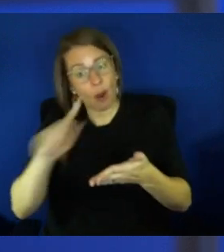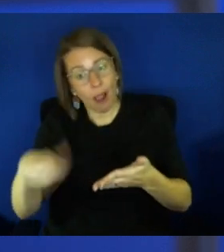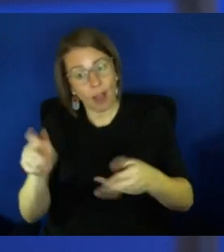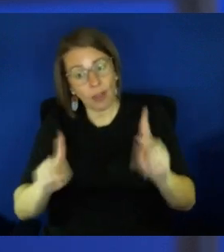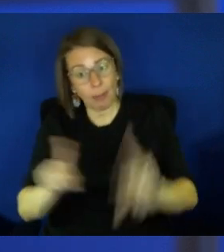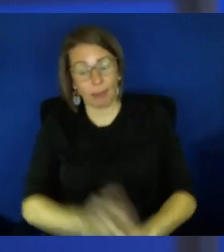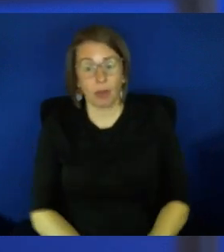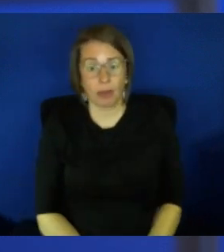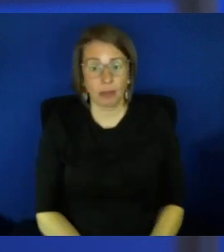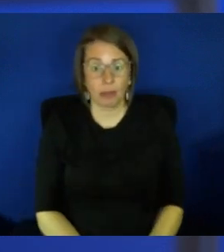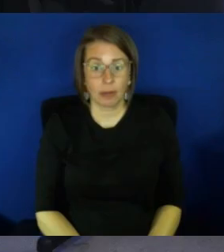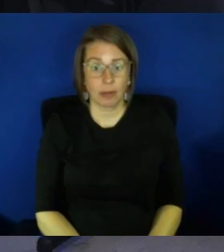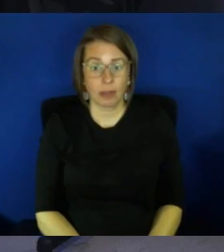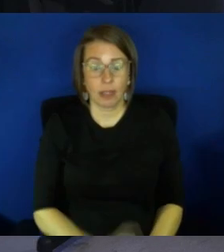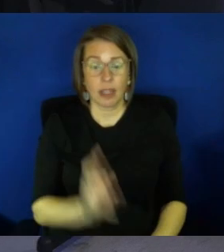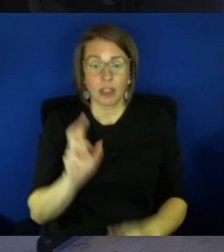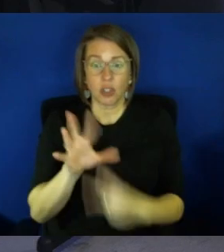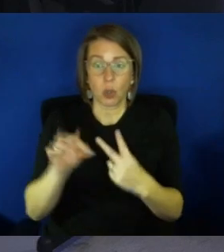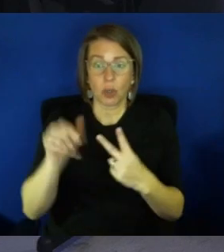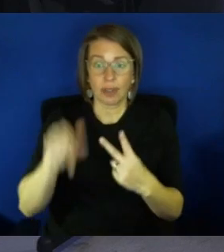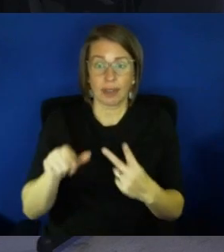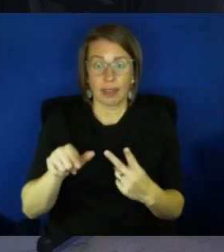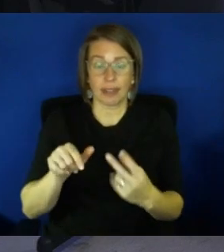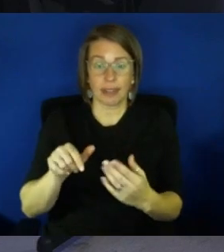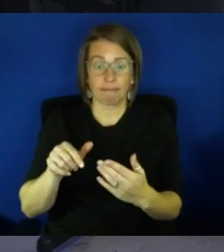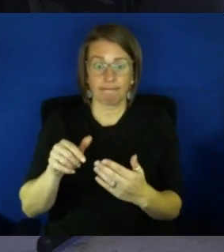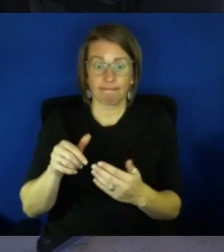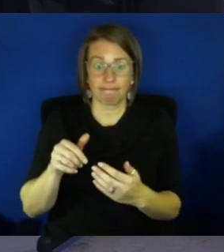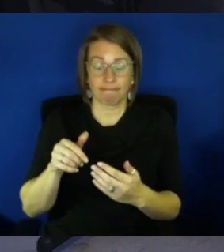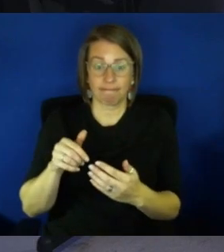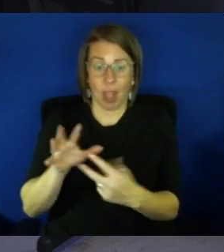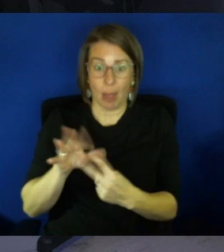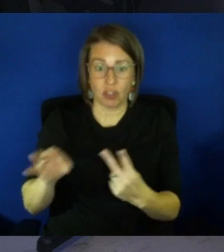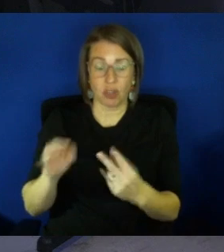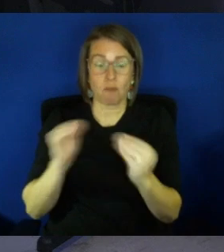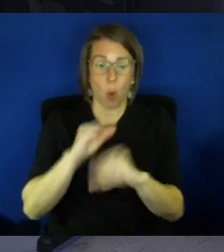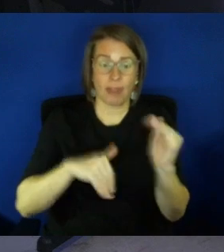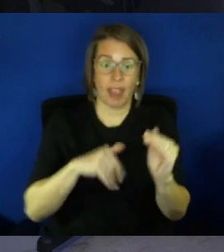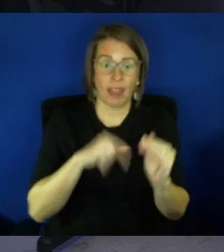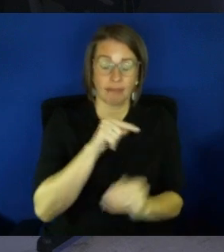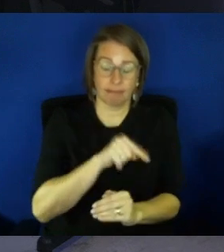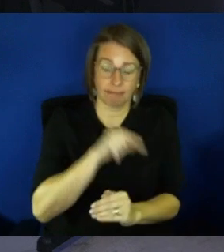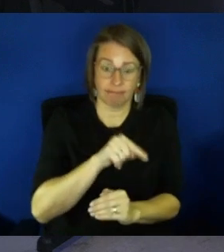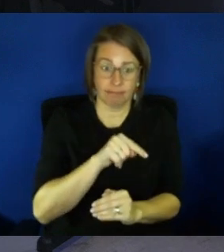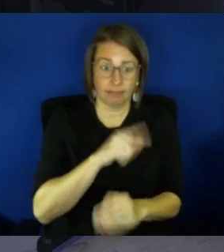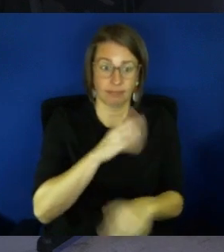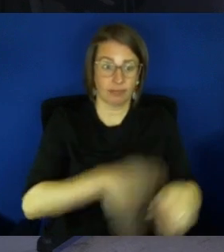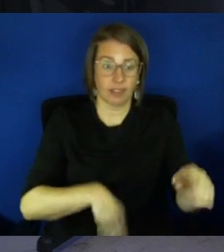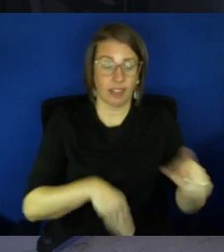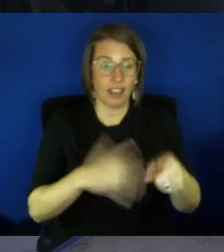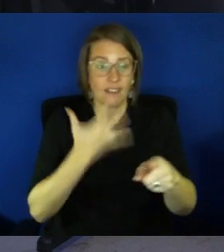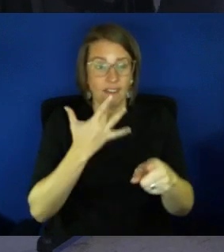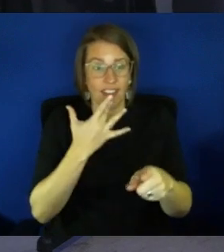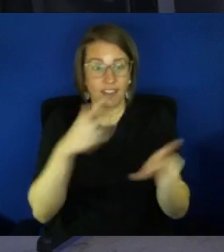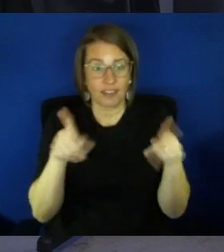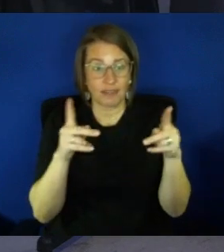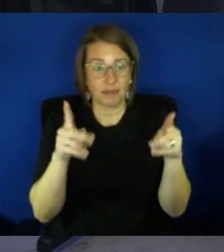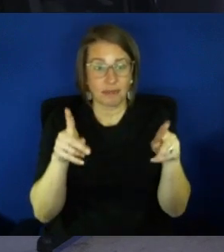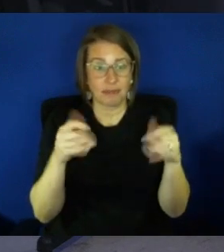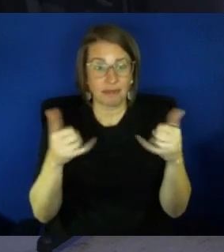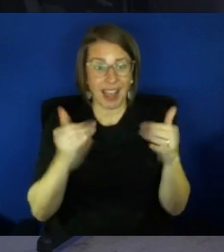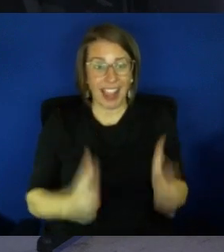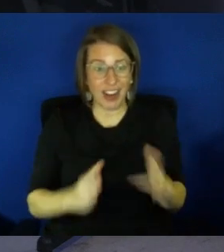amputate. Okay, my final question to both of you. First of all, favorite player on the Chiefs? Oh, I like Kelsey.